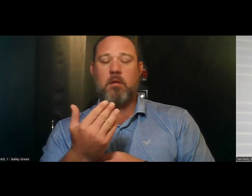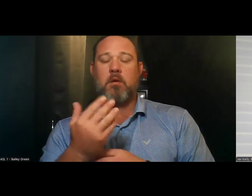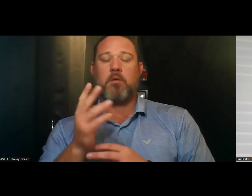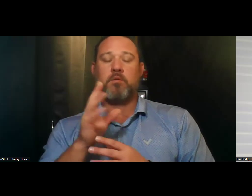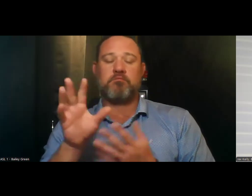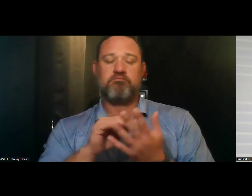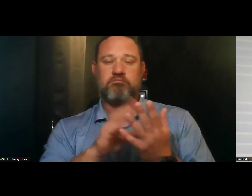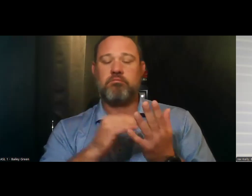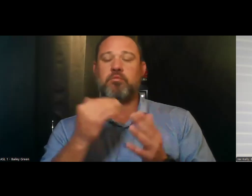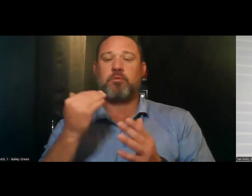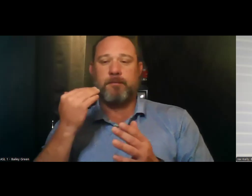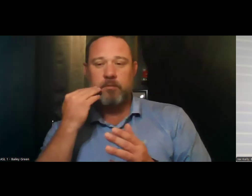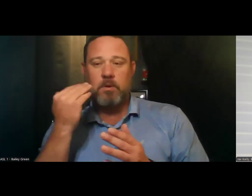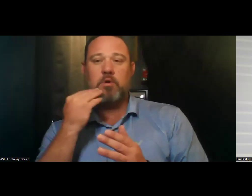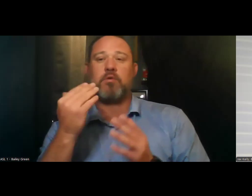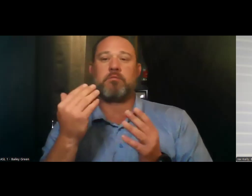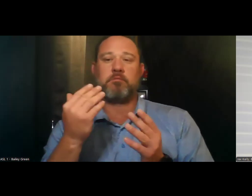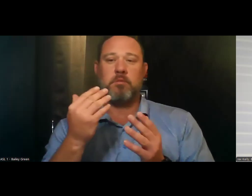know you session,